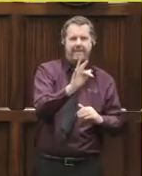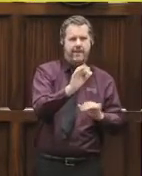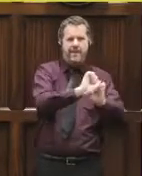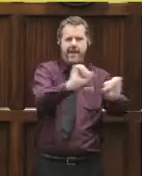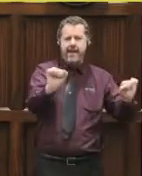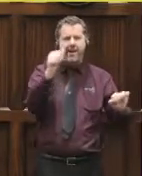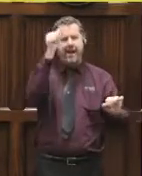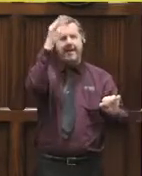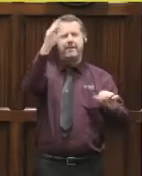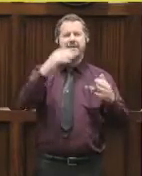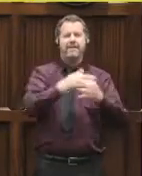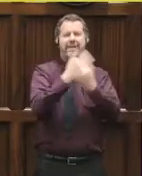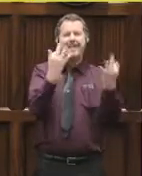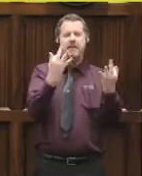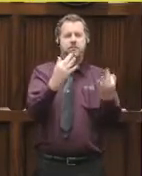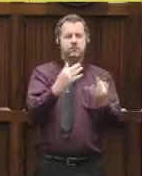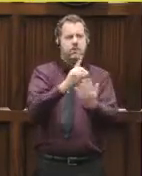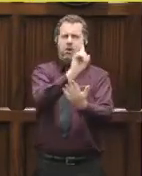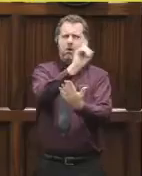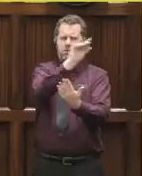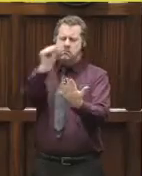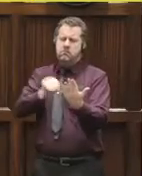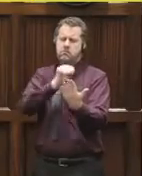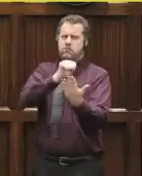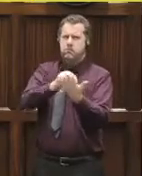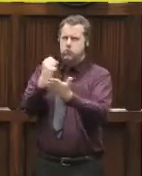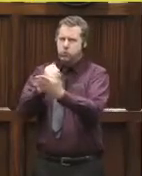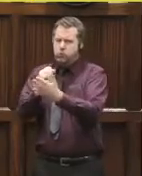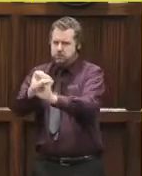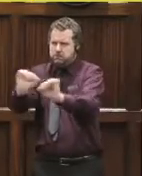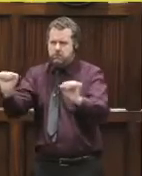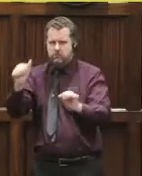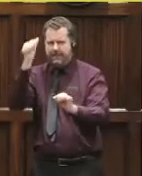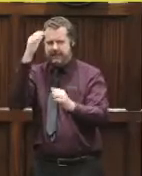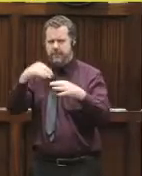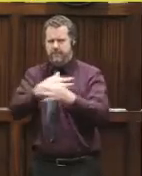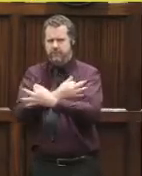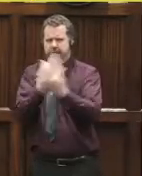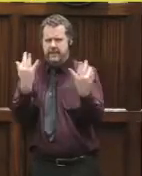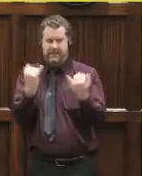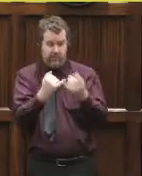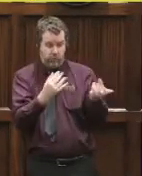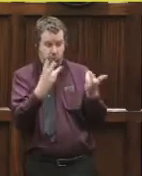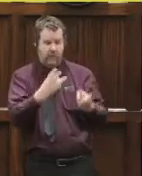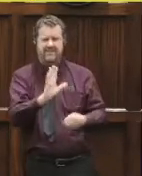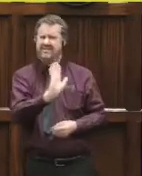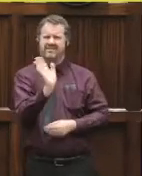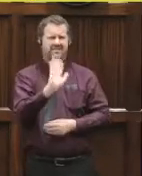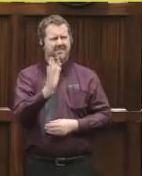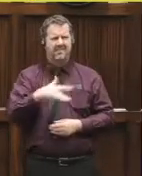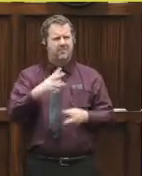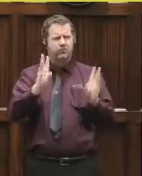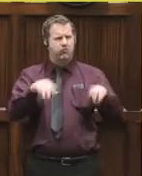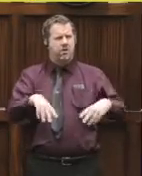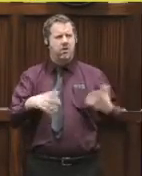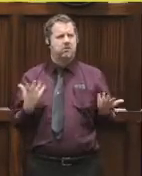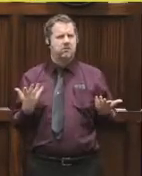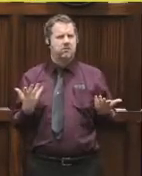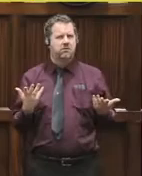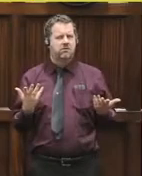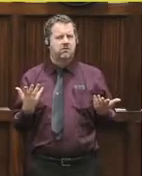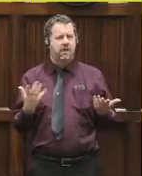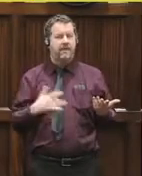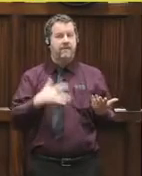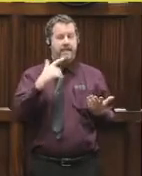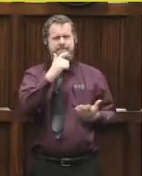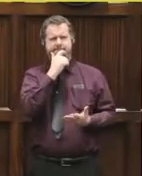by inserting the student academic freedom that the members want to do, I think would be wrong. And I have to say, I would be, having considered